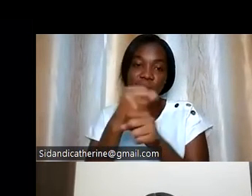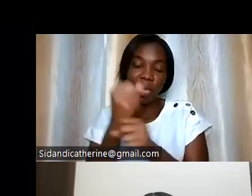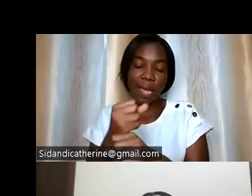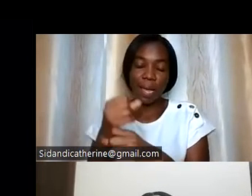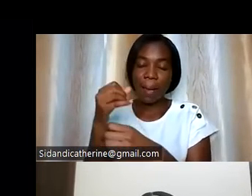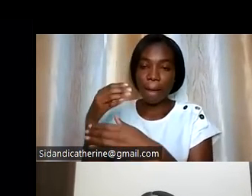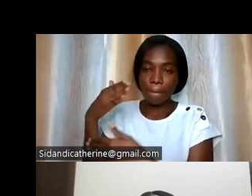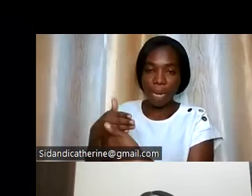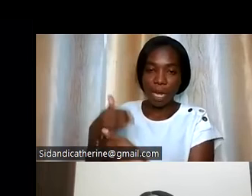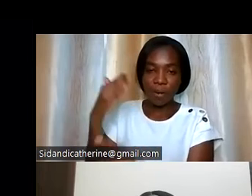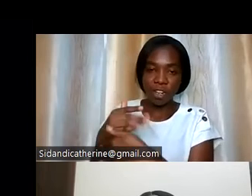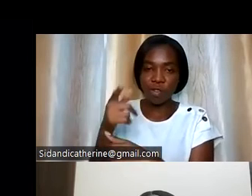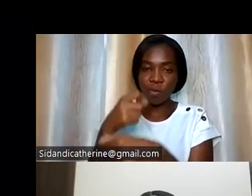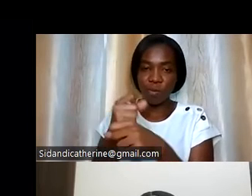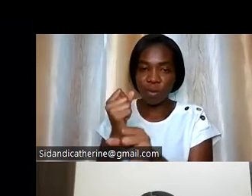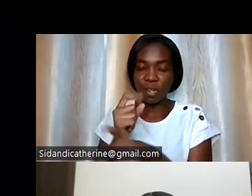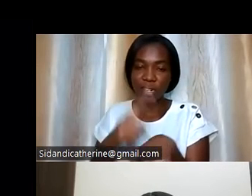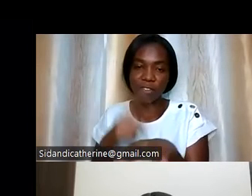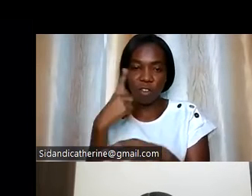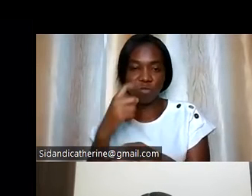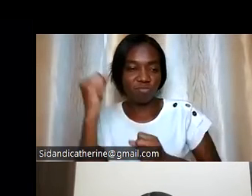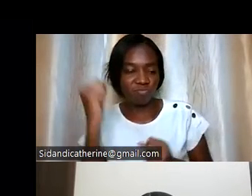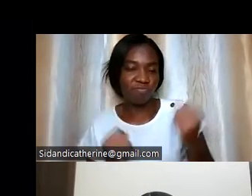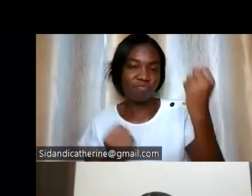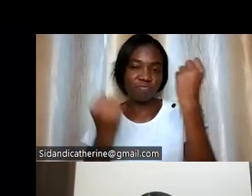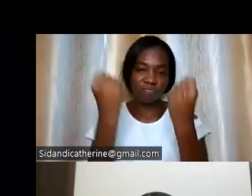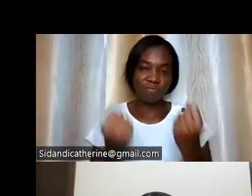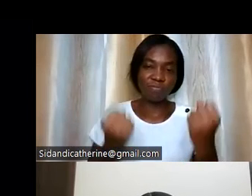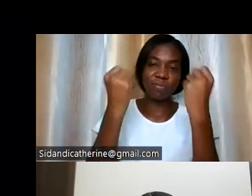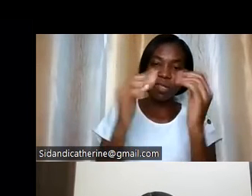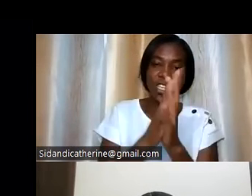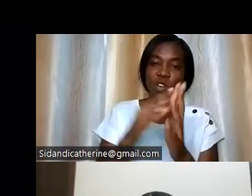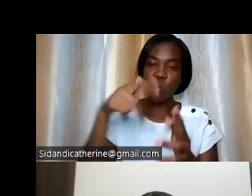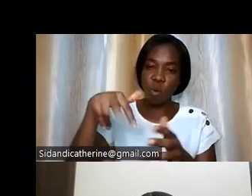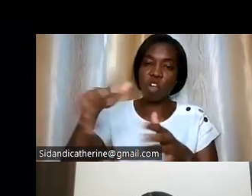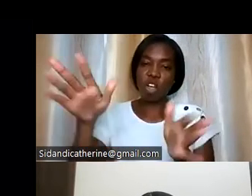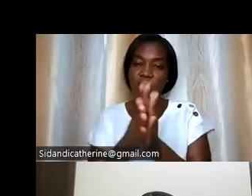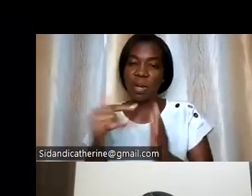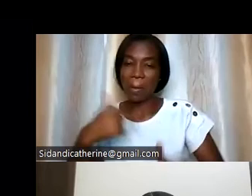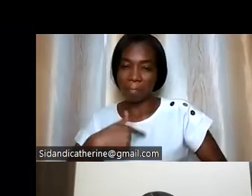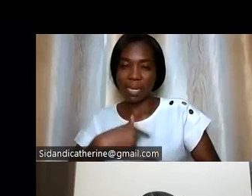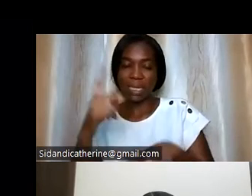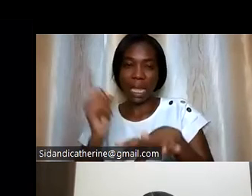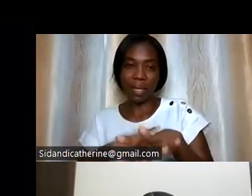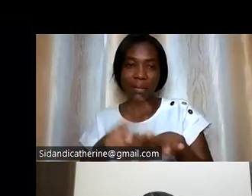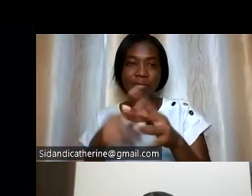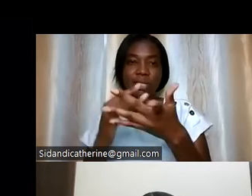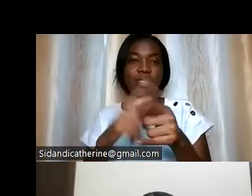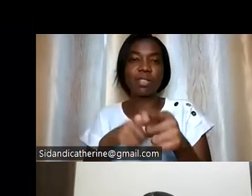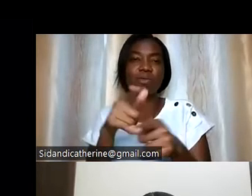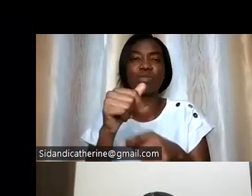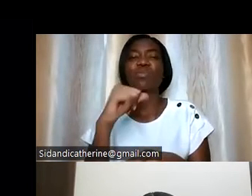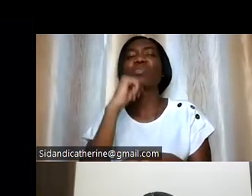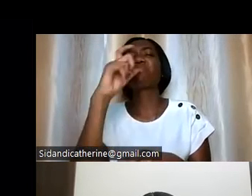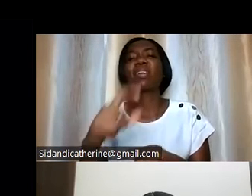create time for workouts, for walks. Above all, me time. Sometimes we don't need to be so crowded. The